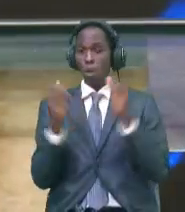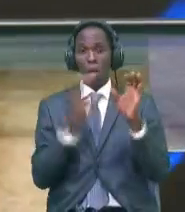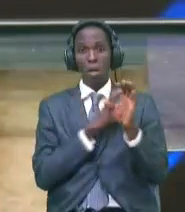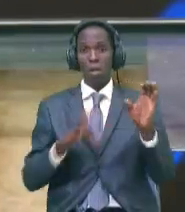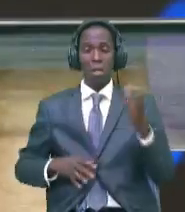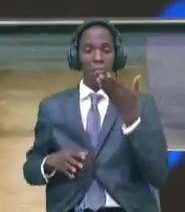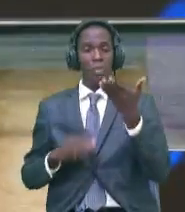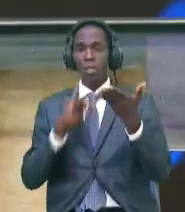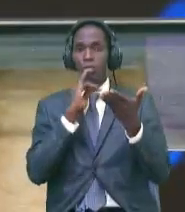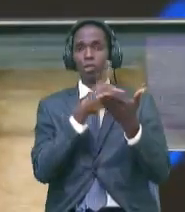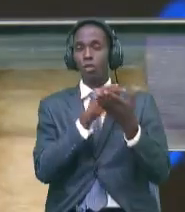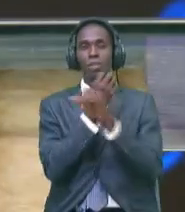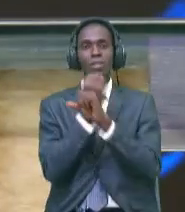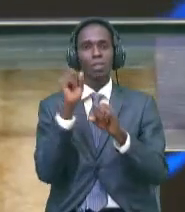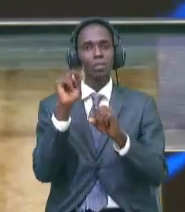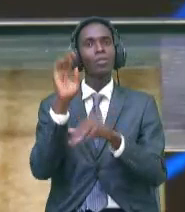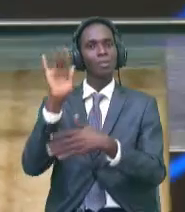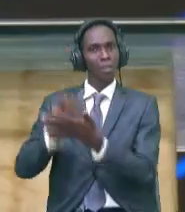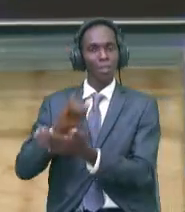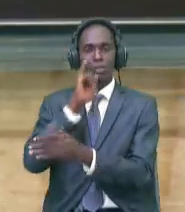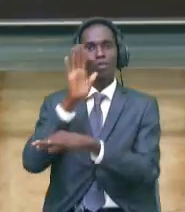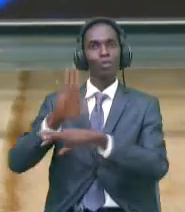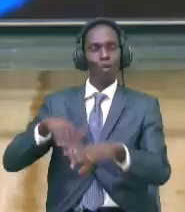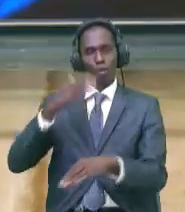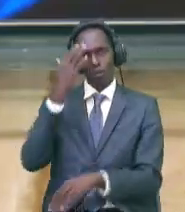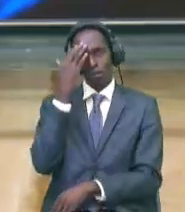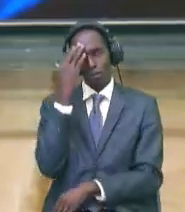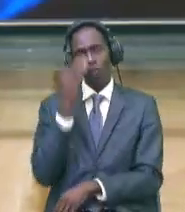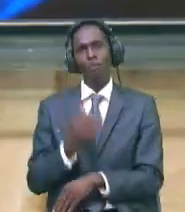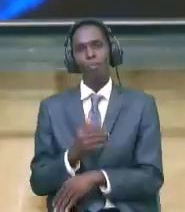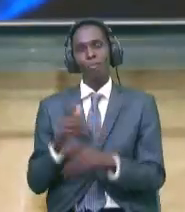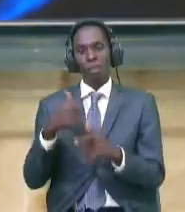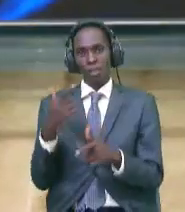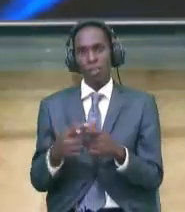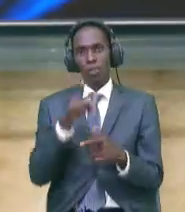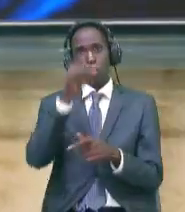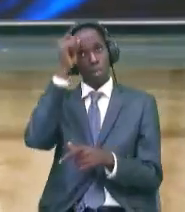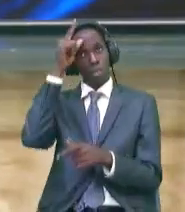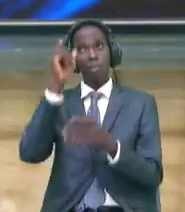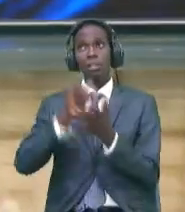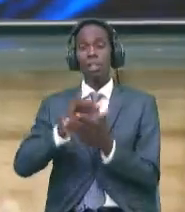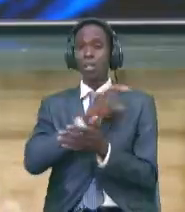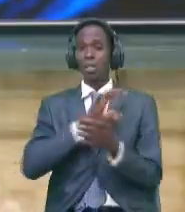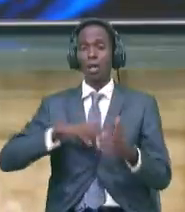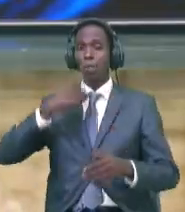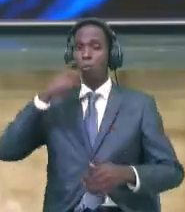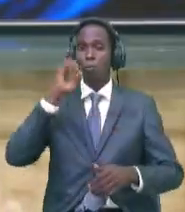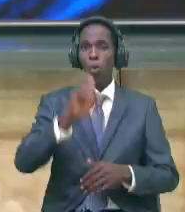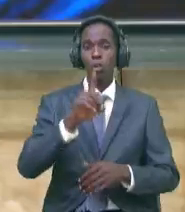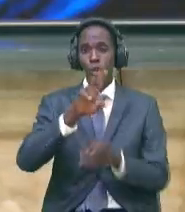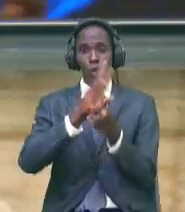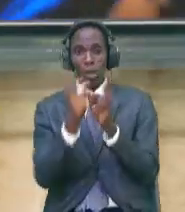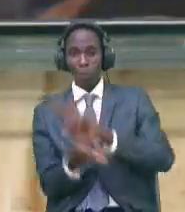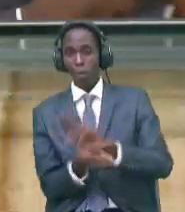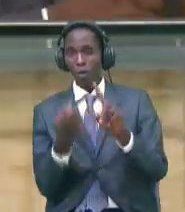salvation. That's knowledge. Then you understand, he commands that you repent of your sin. That's the knowledge.